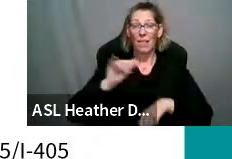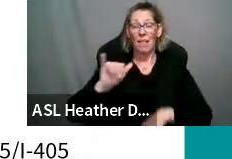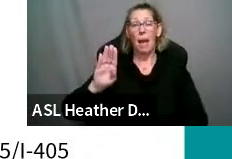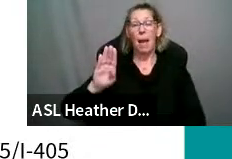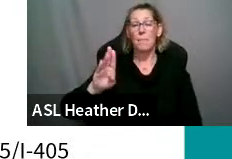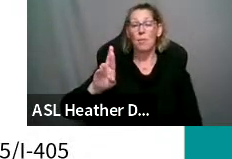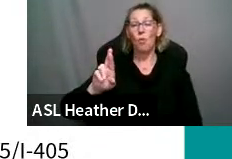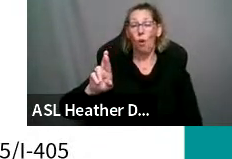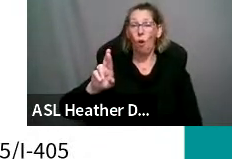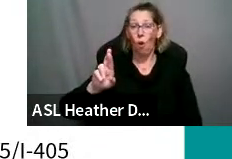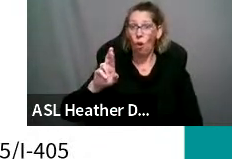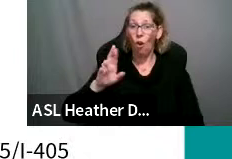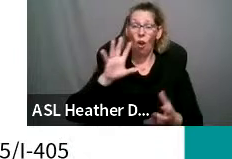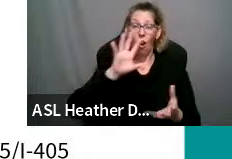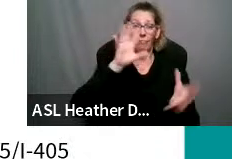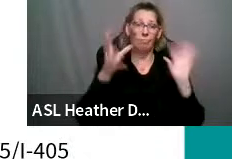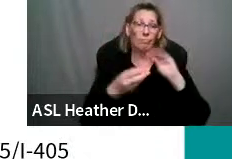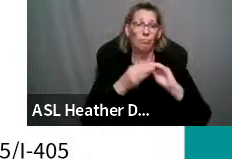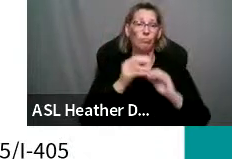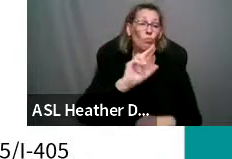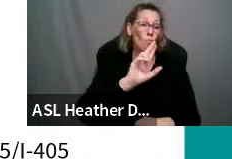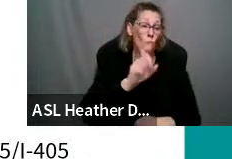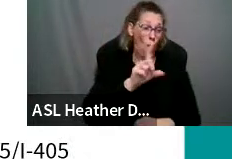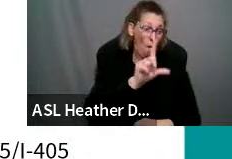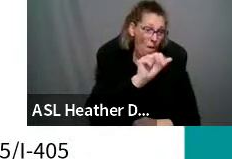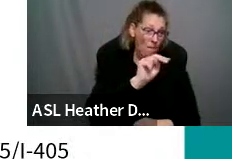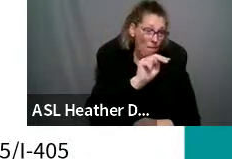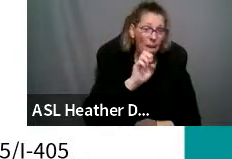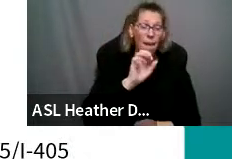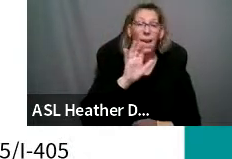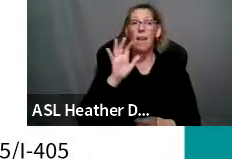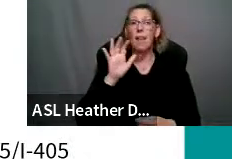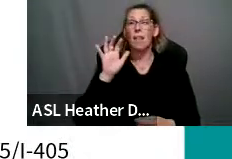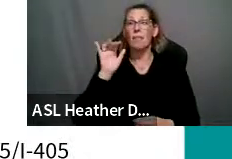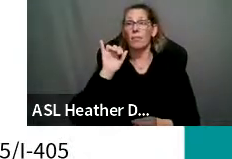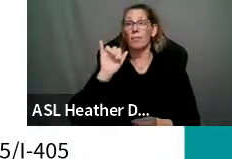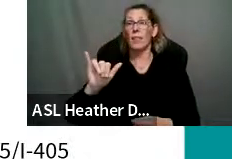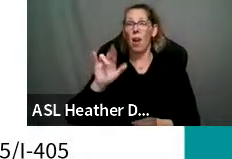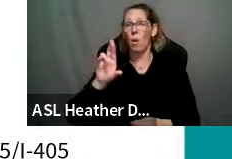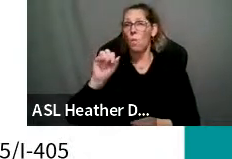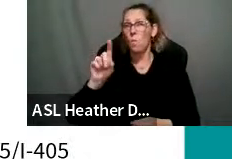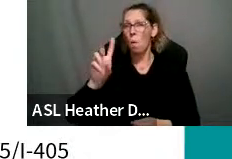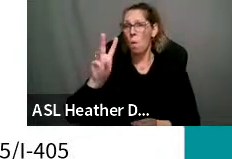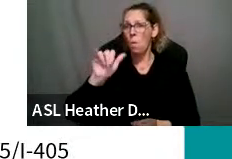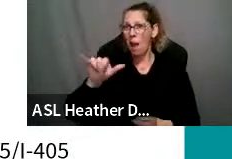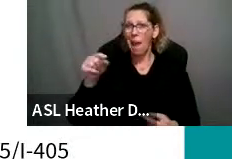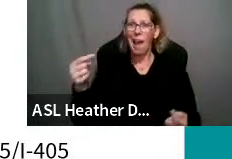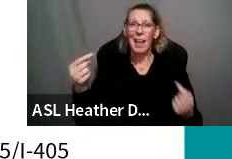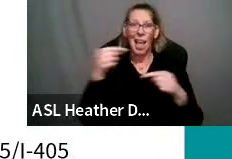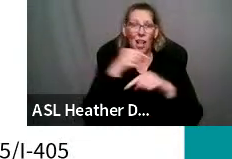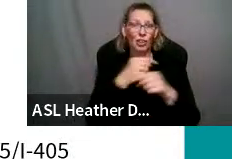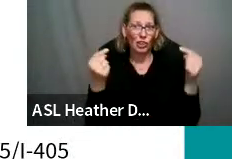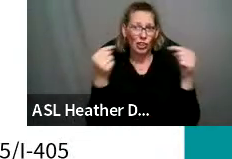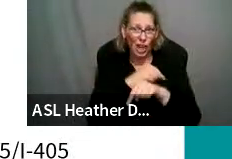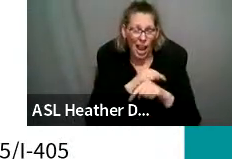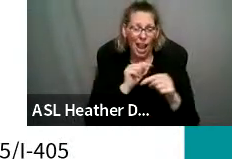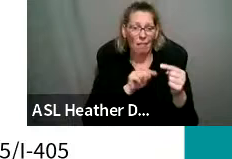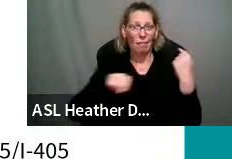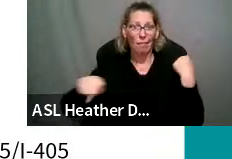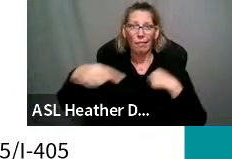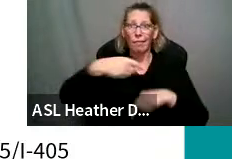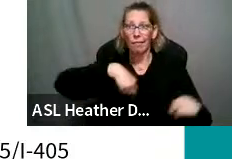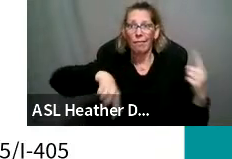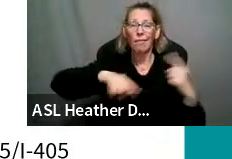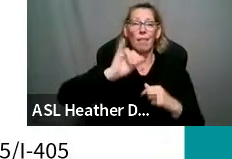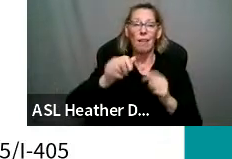program components, including the auxiliary lanes, the collector distributor, roadways, interchange, and freeway geometric improvements,